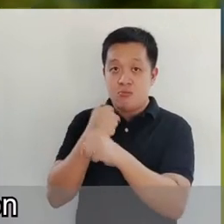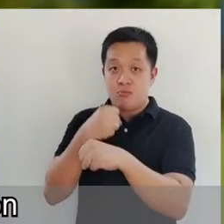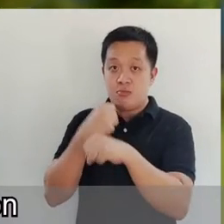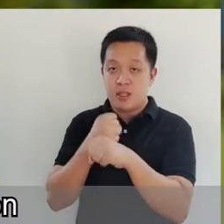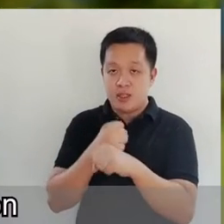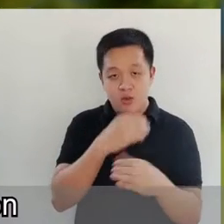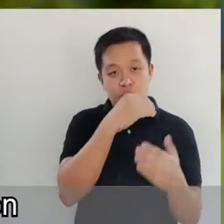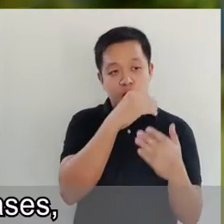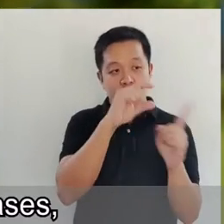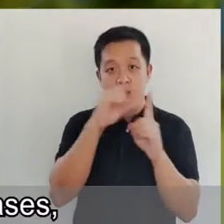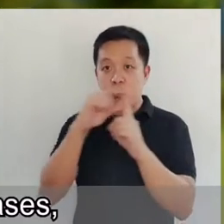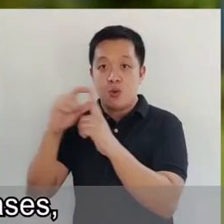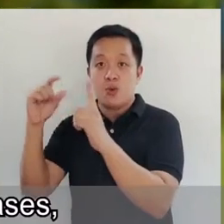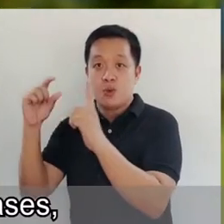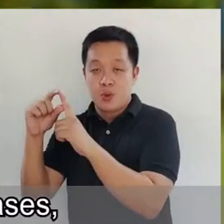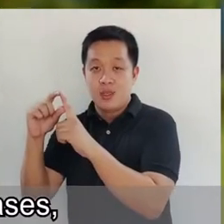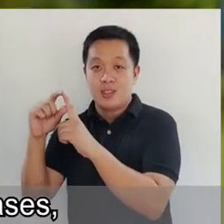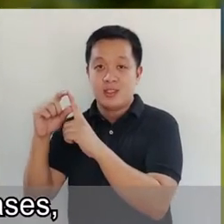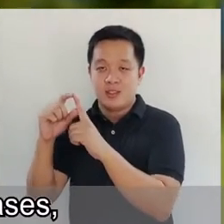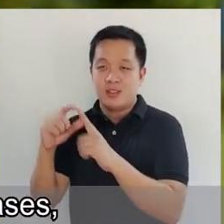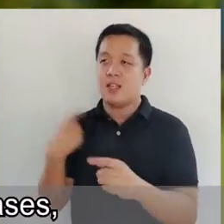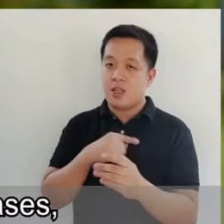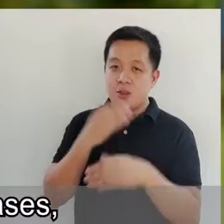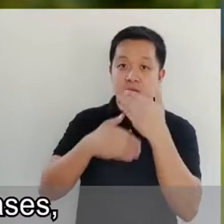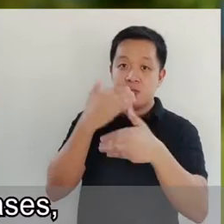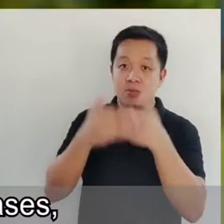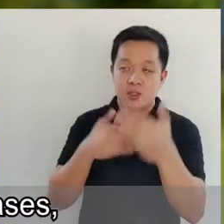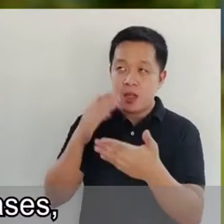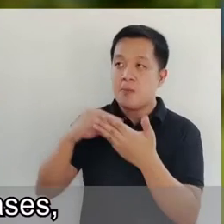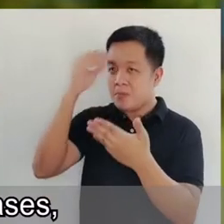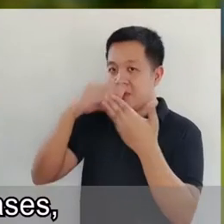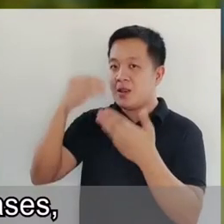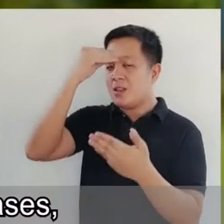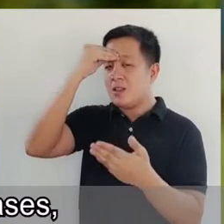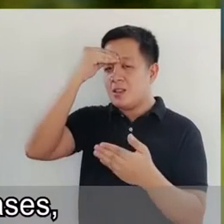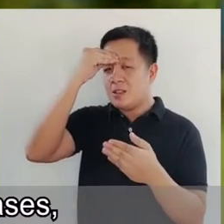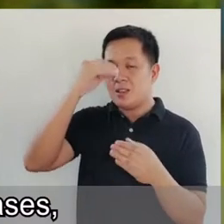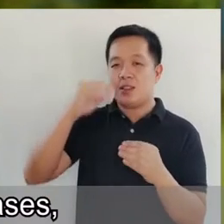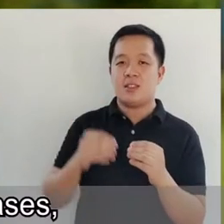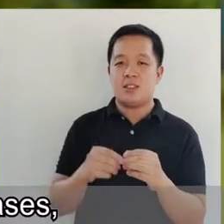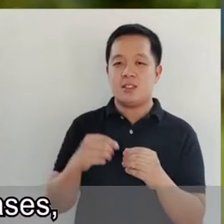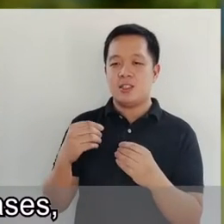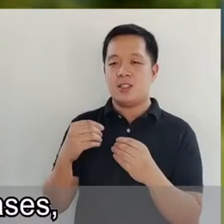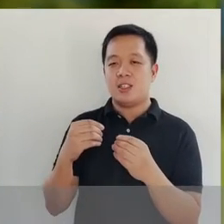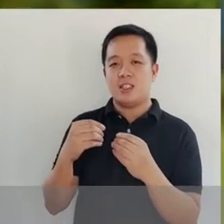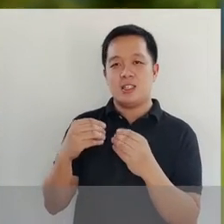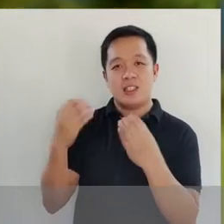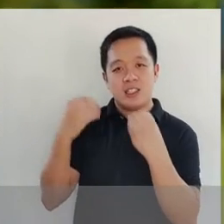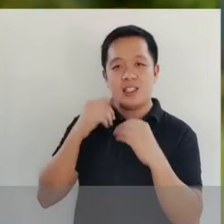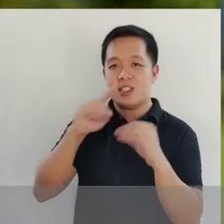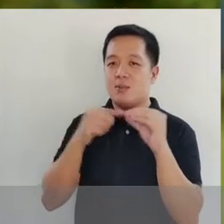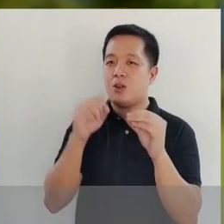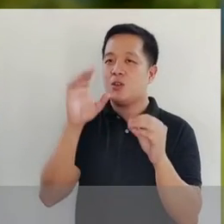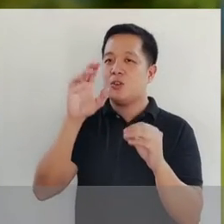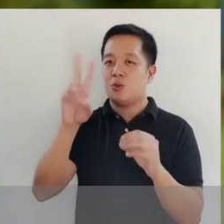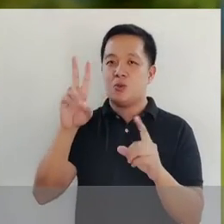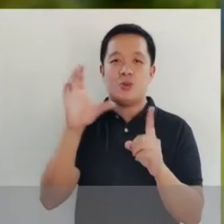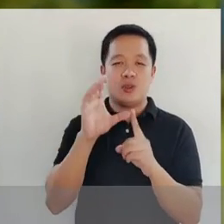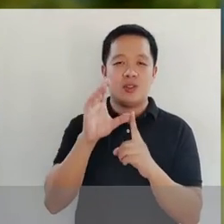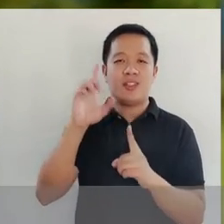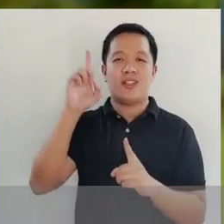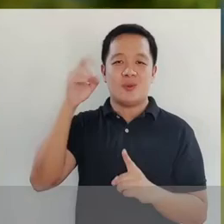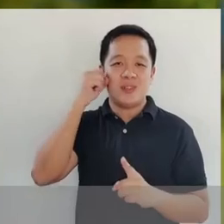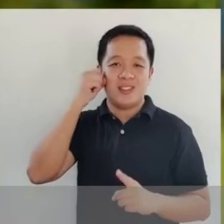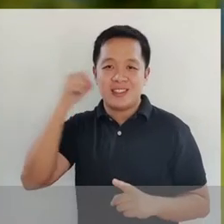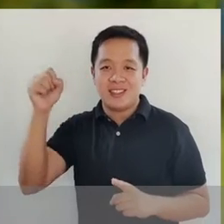will help us later on as we try to understand and use digraphs in phrases, sentences, and